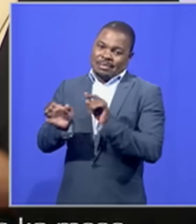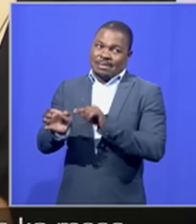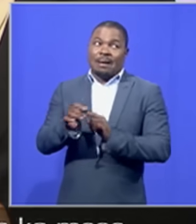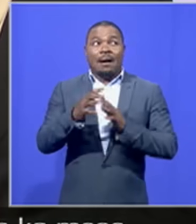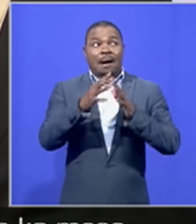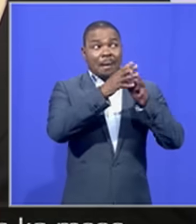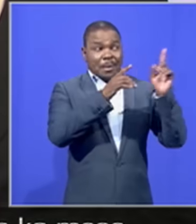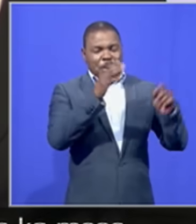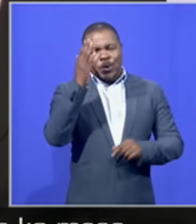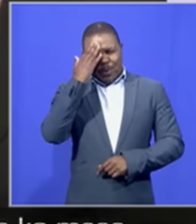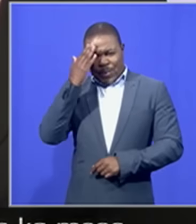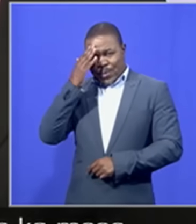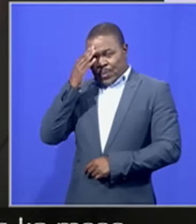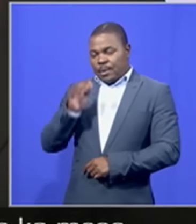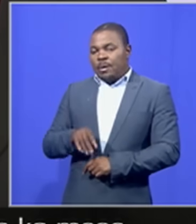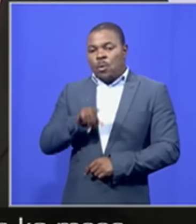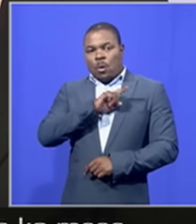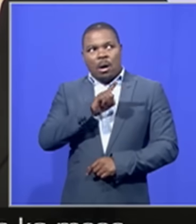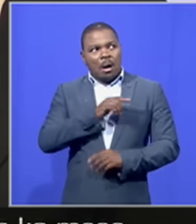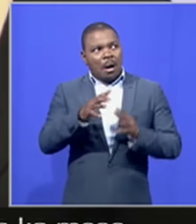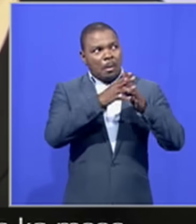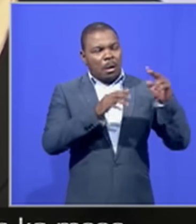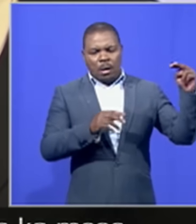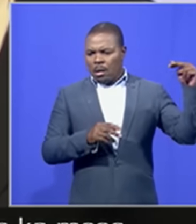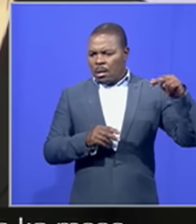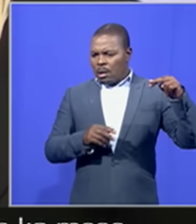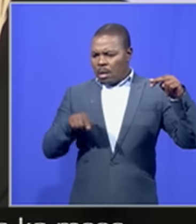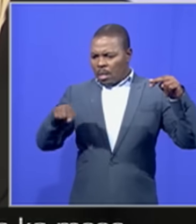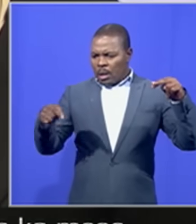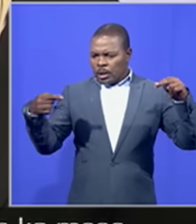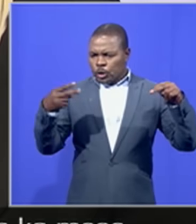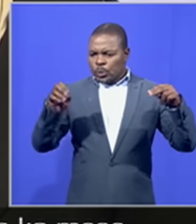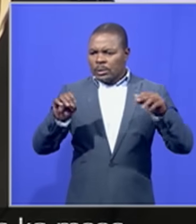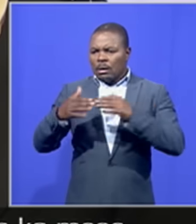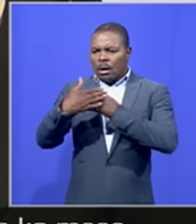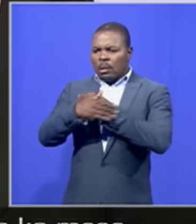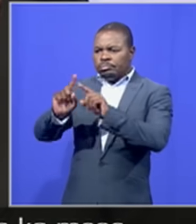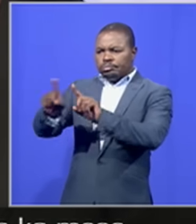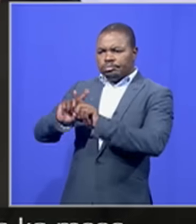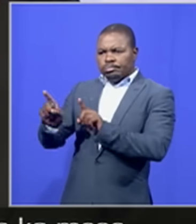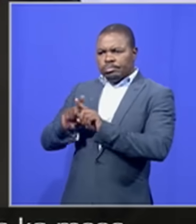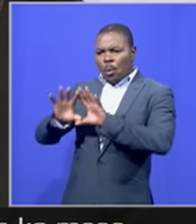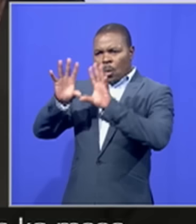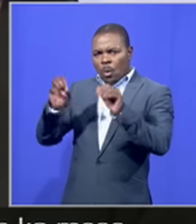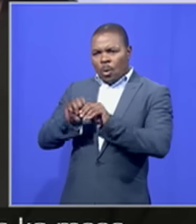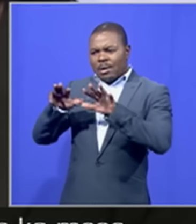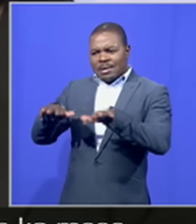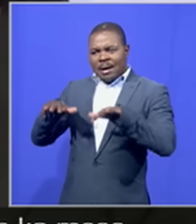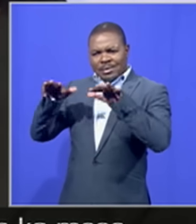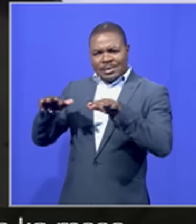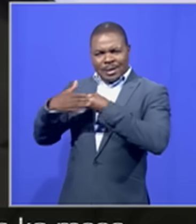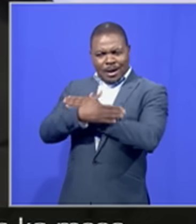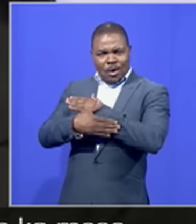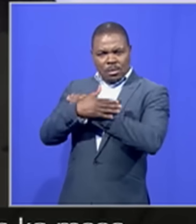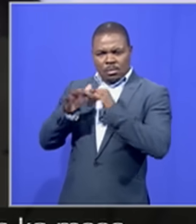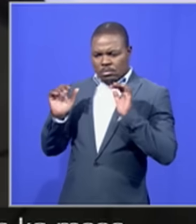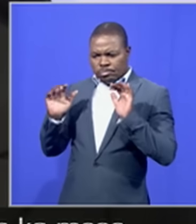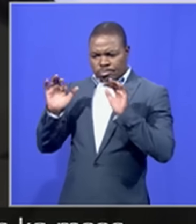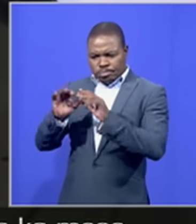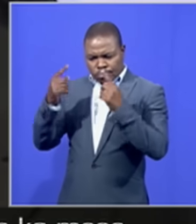bohlokwa haholo ha America e shebile e bona hore dinaha tse ding tsa G20 tse 19